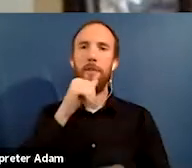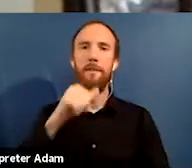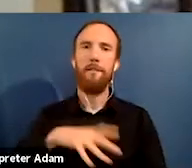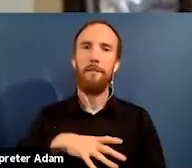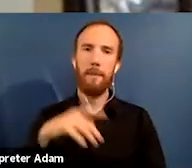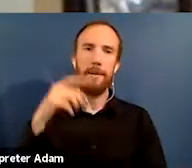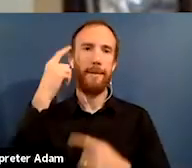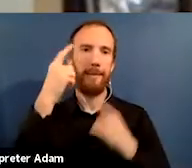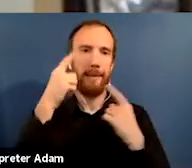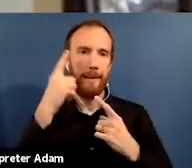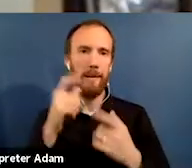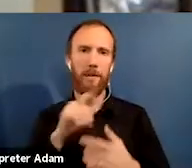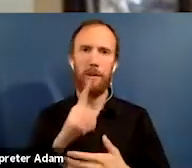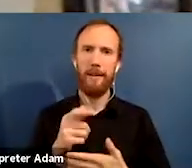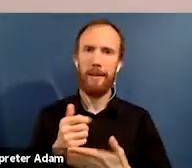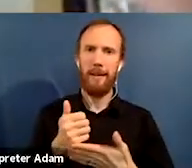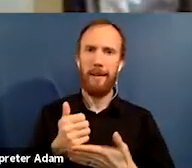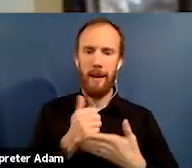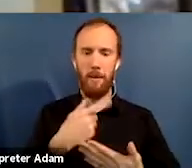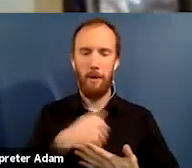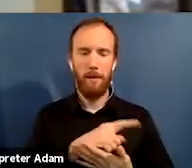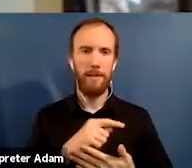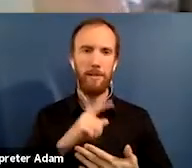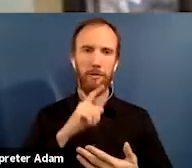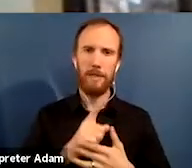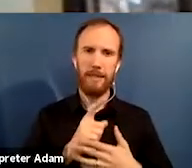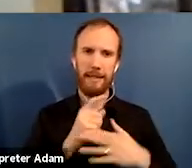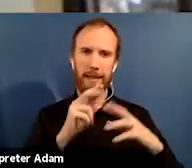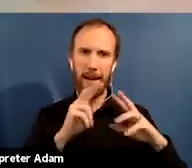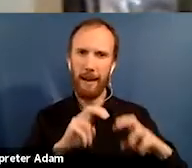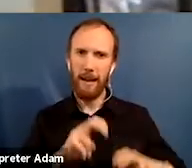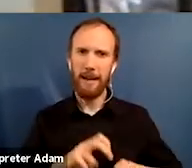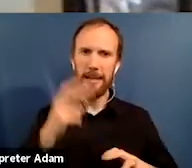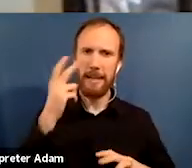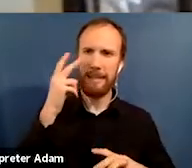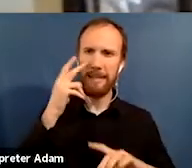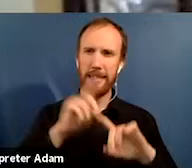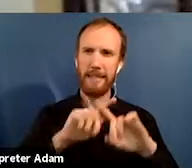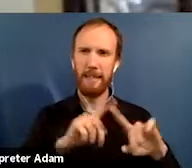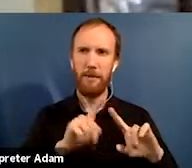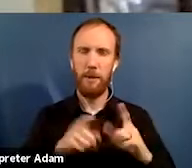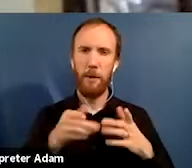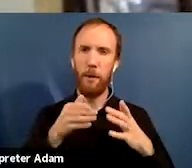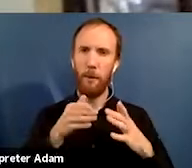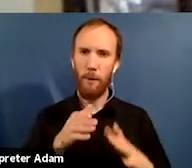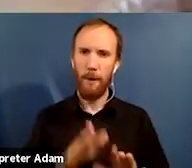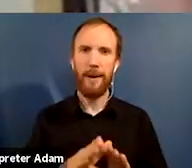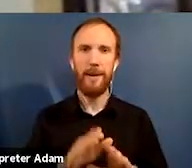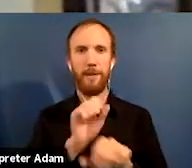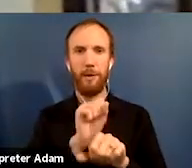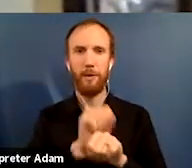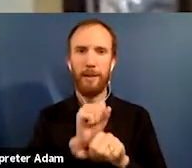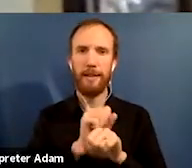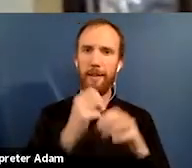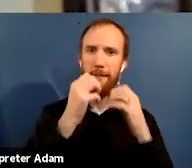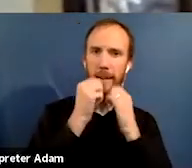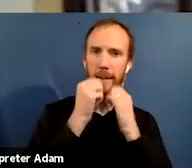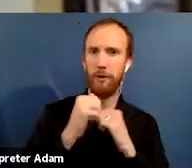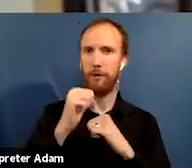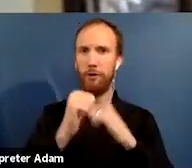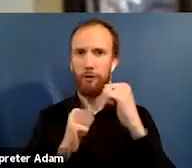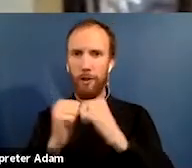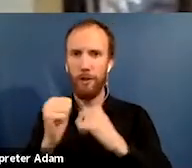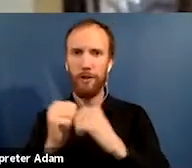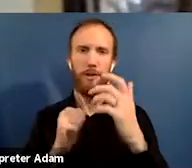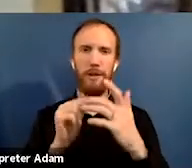in which sort of work is structured and valued and compensated along these sort of differential lines,